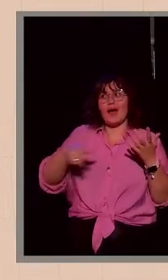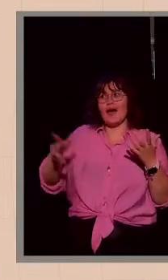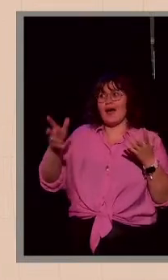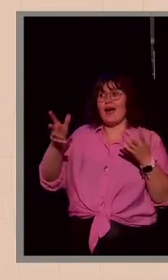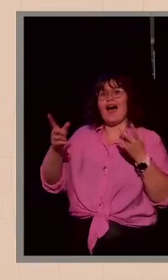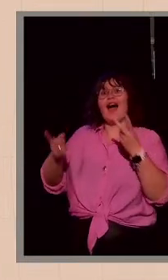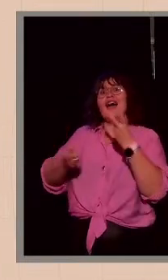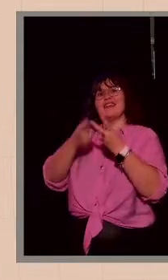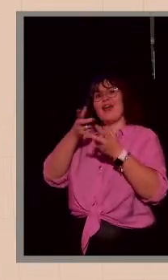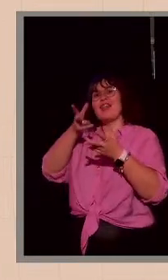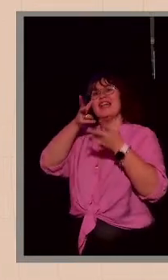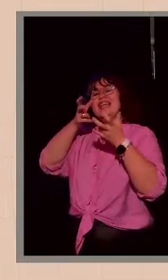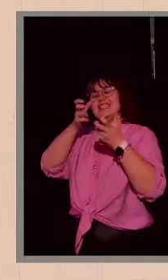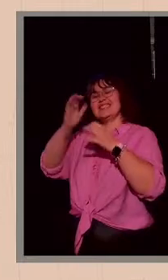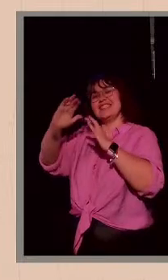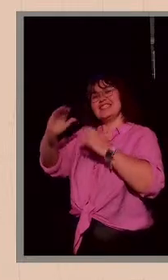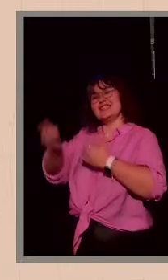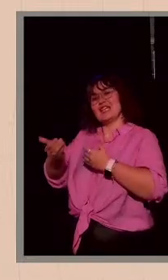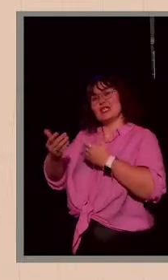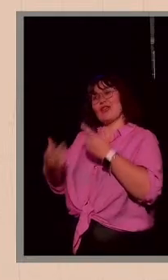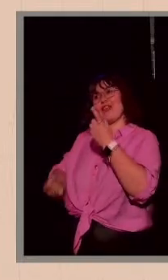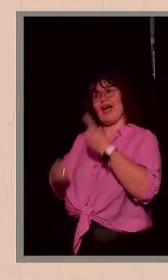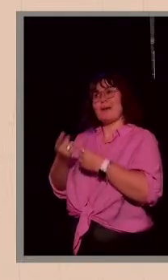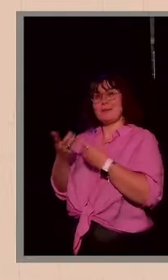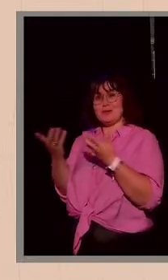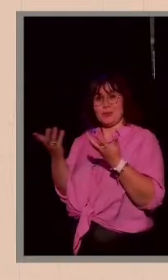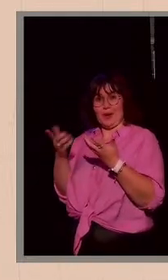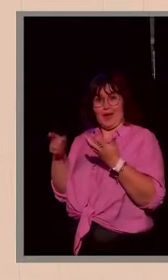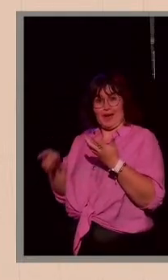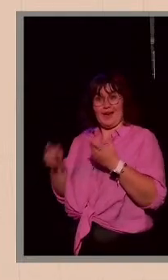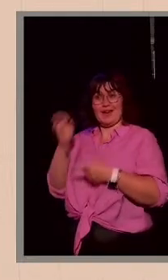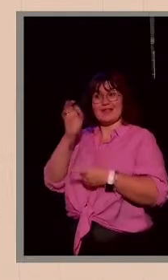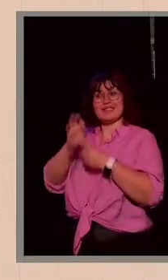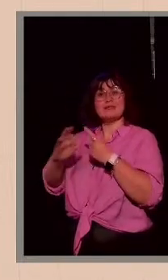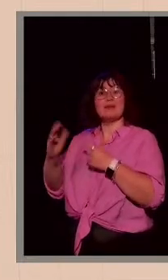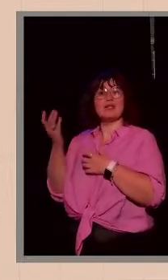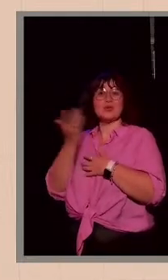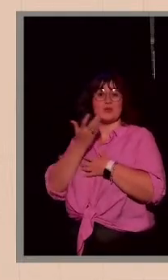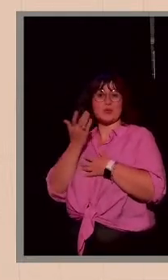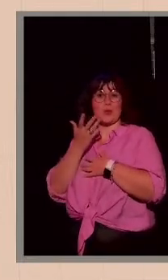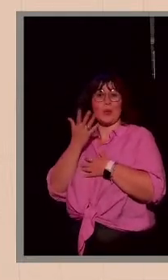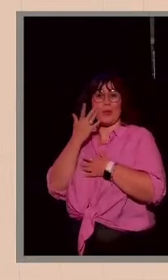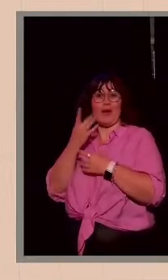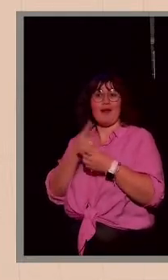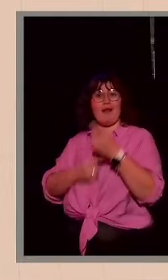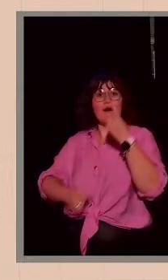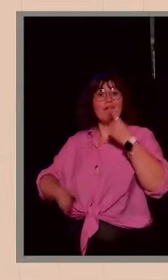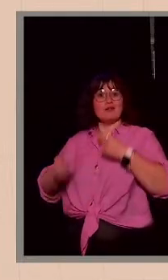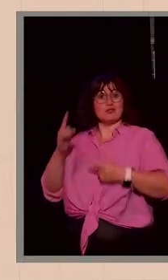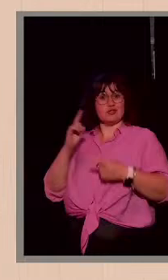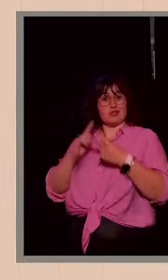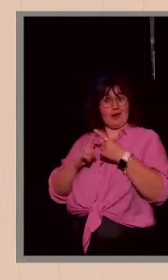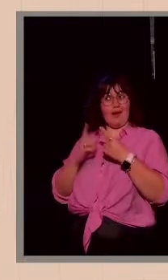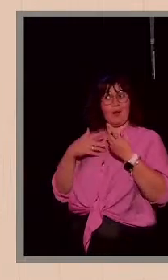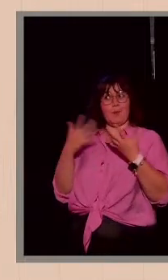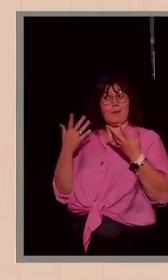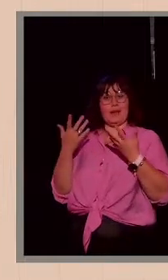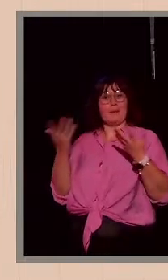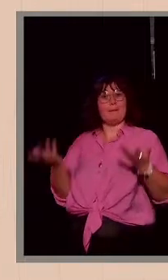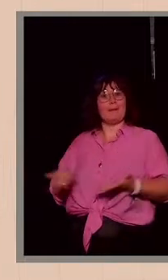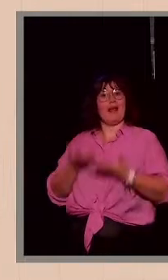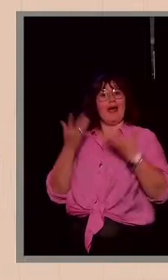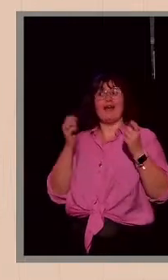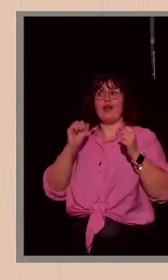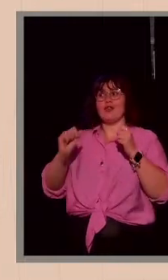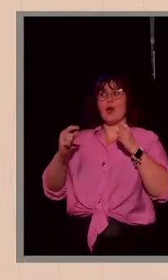another listening session that took place in a specialist school last year. Will play, and those are